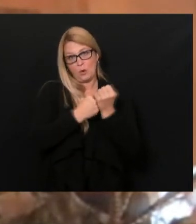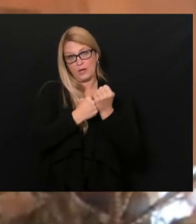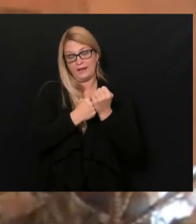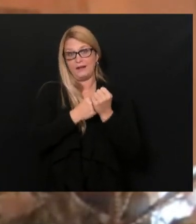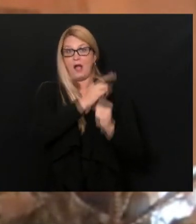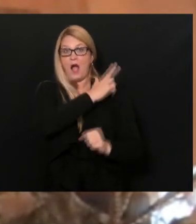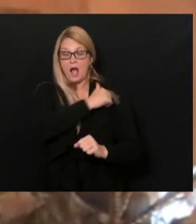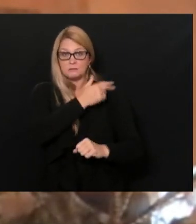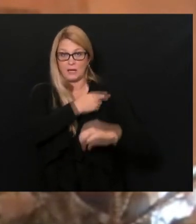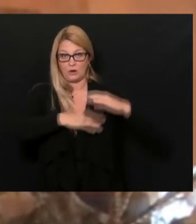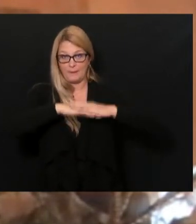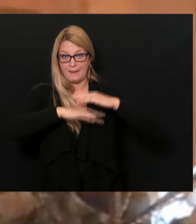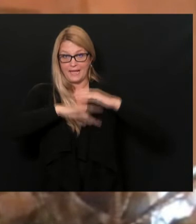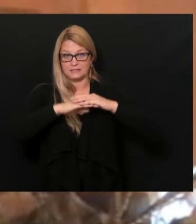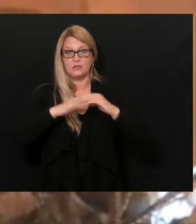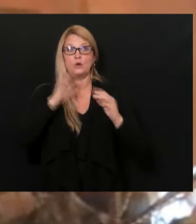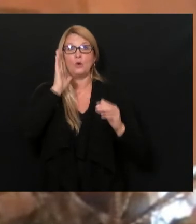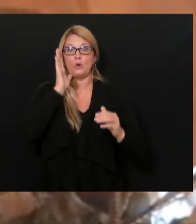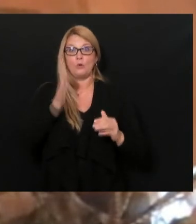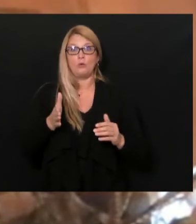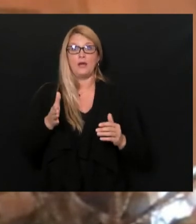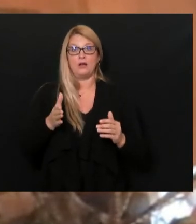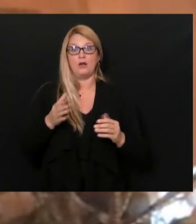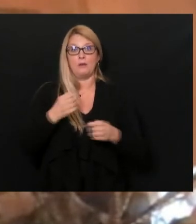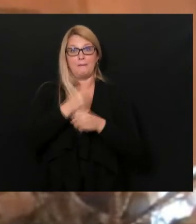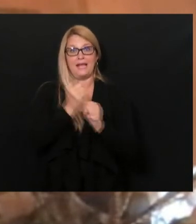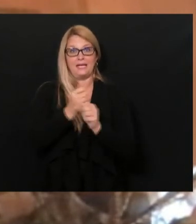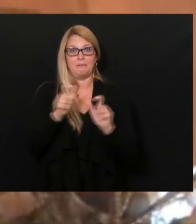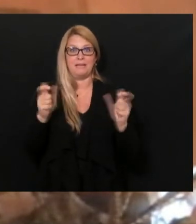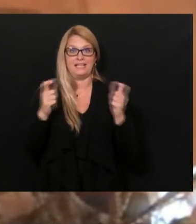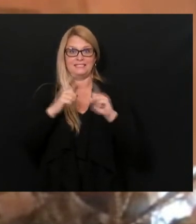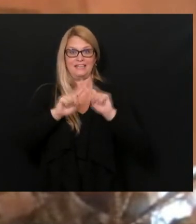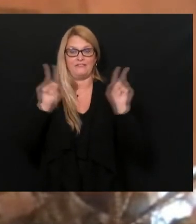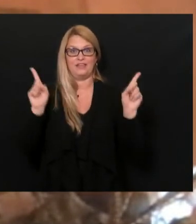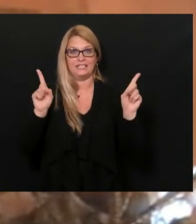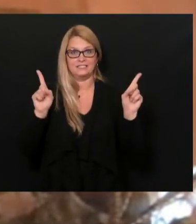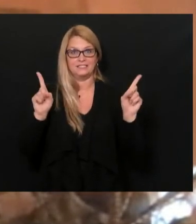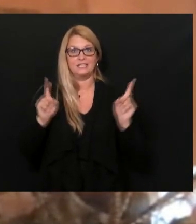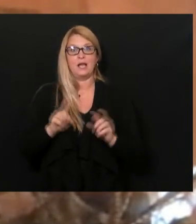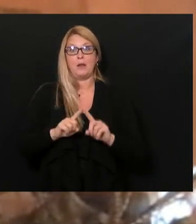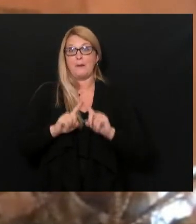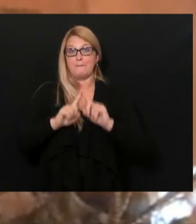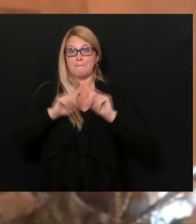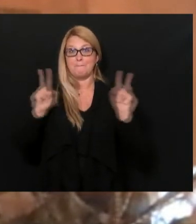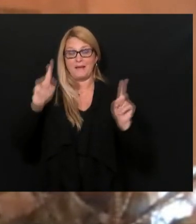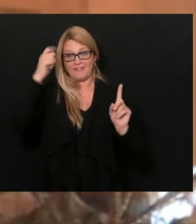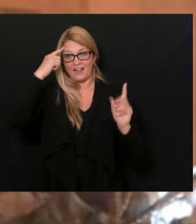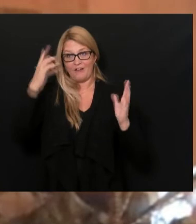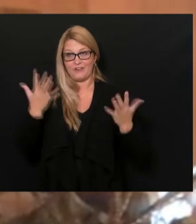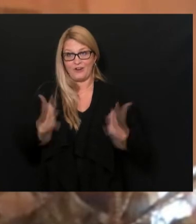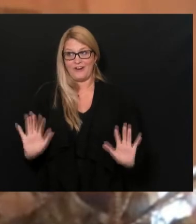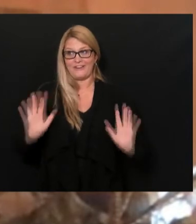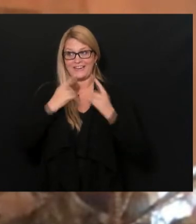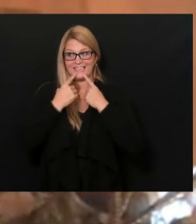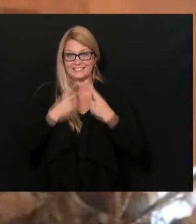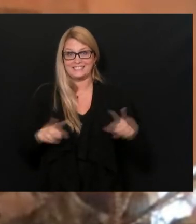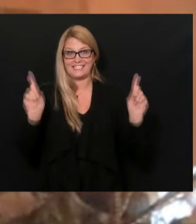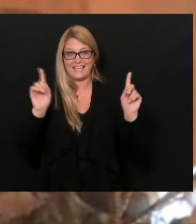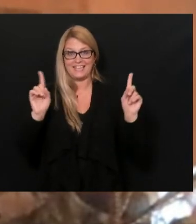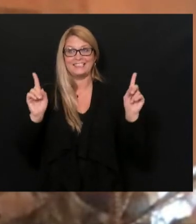capacity, we will then, for West Virginia, make a big difference. Ultimately, as the governor said, and Dr. Birx said